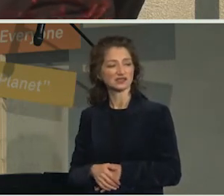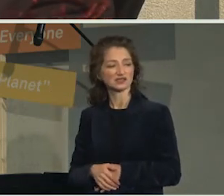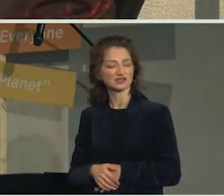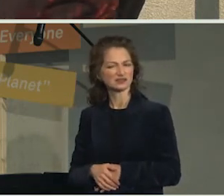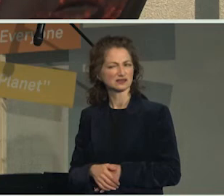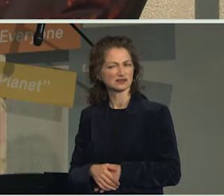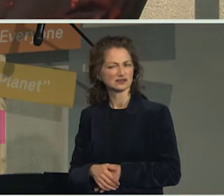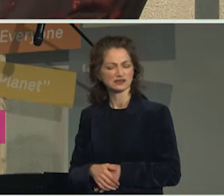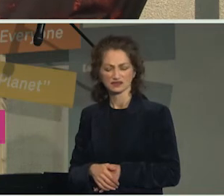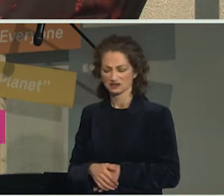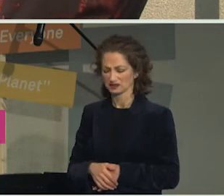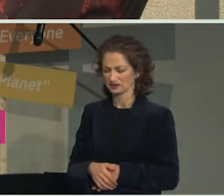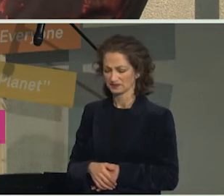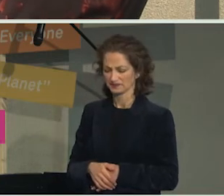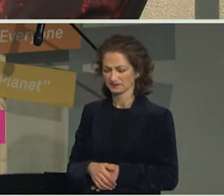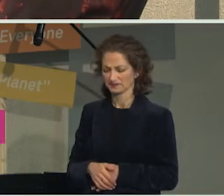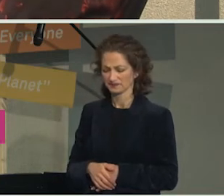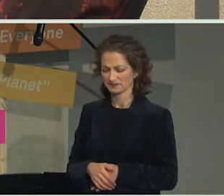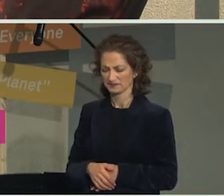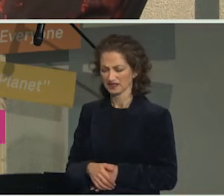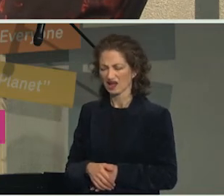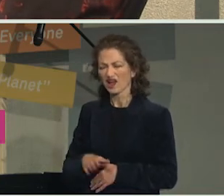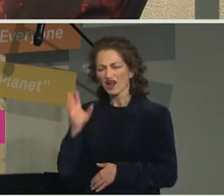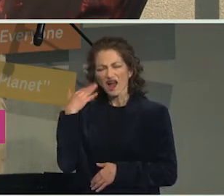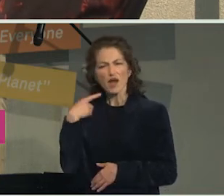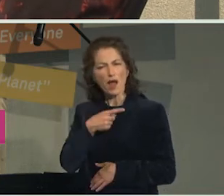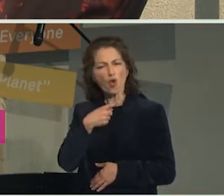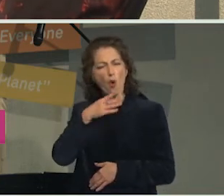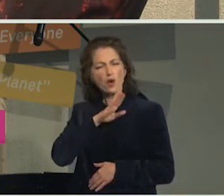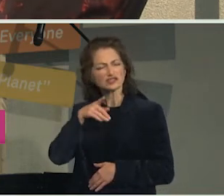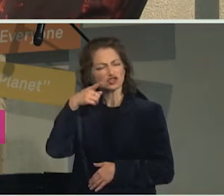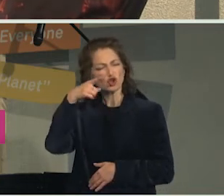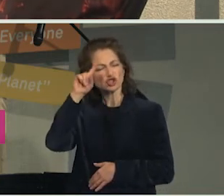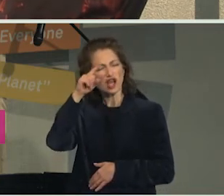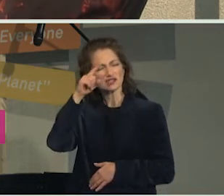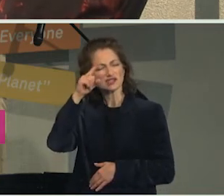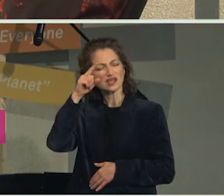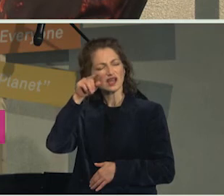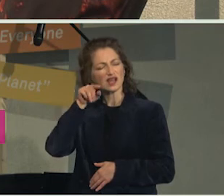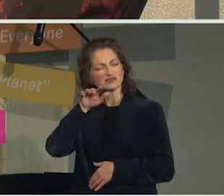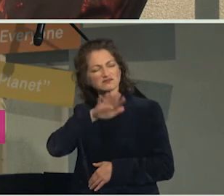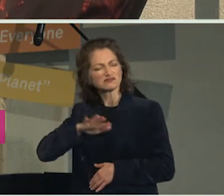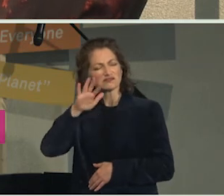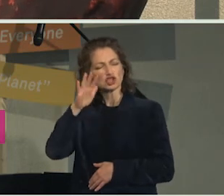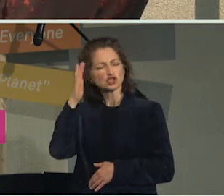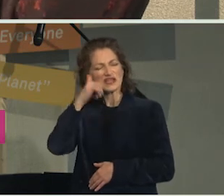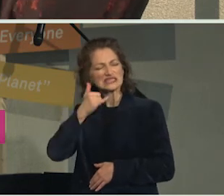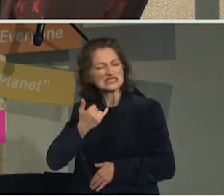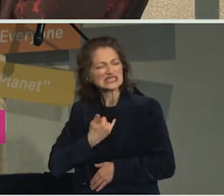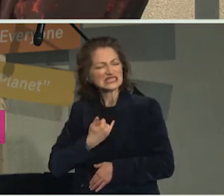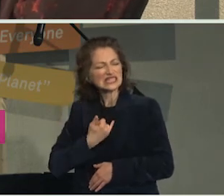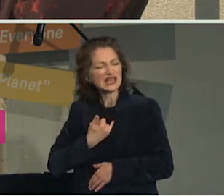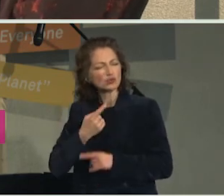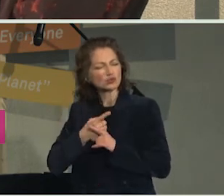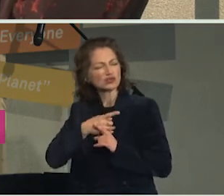Wasn't that exactly what you wanted to do your PhD on? Like black and queer identities in Eastern Germany? Where